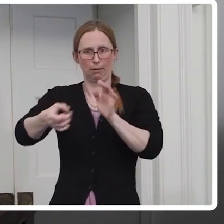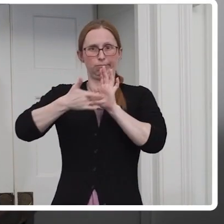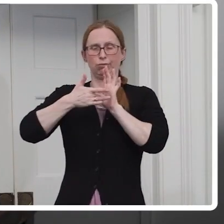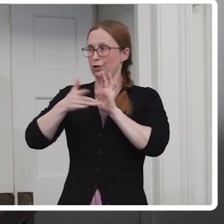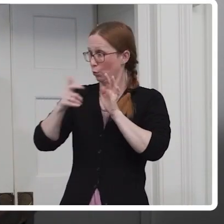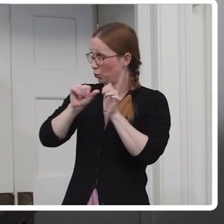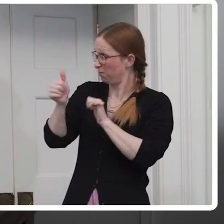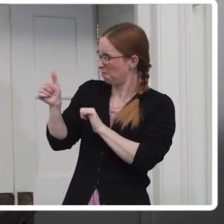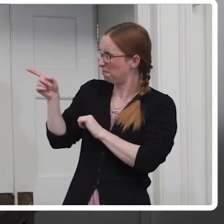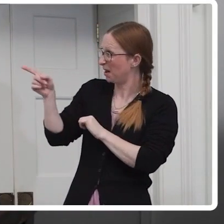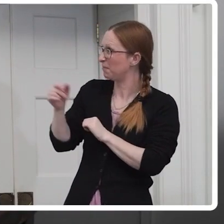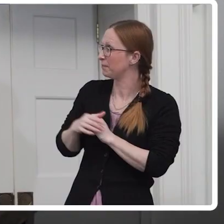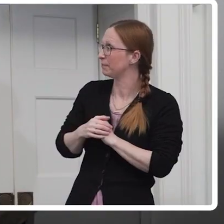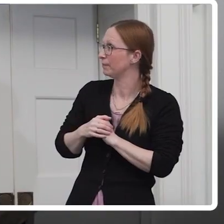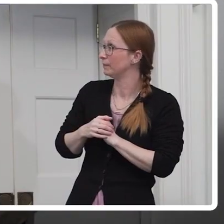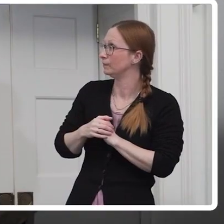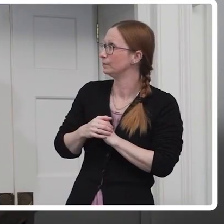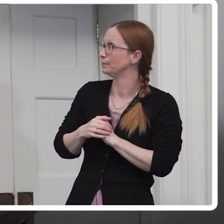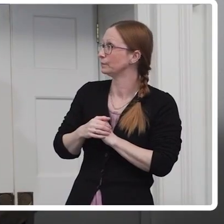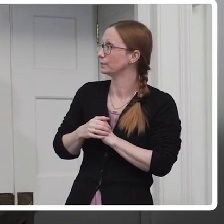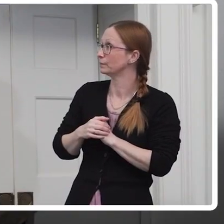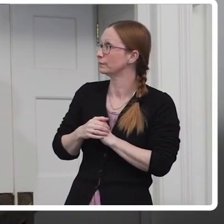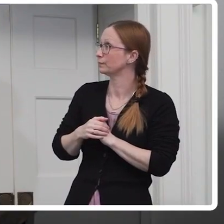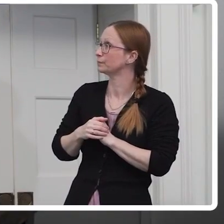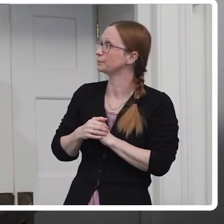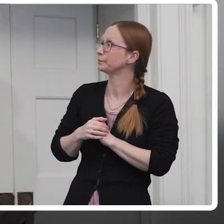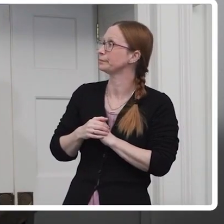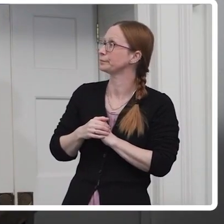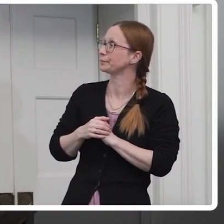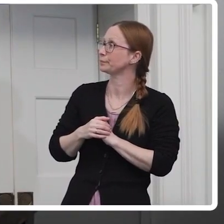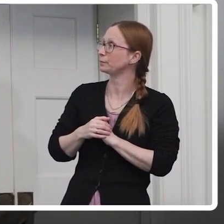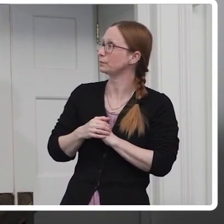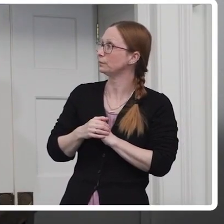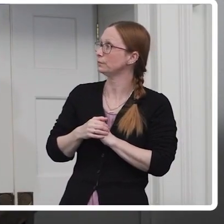and Ila, do you want to just flick to the image? Yeah. Just so that everyone can see it.